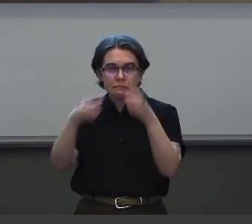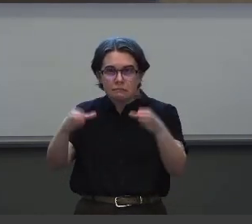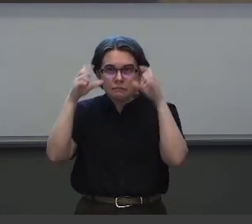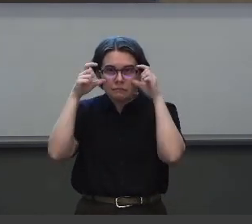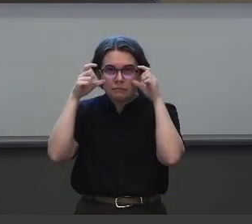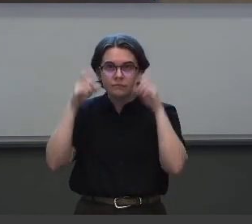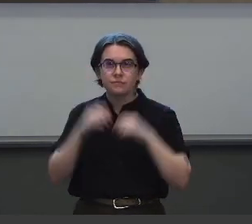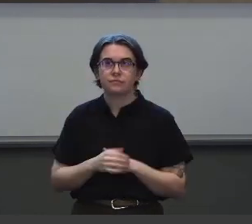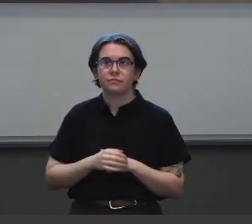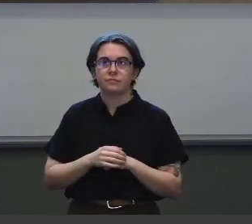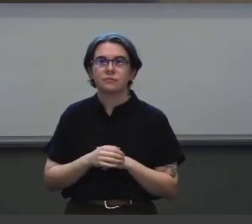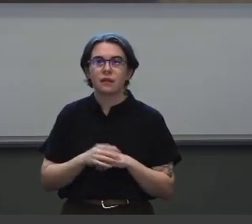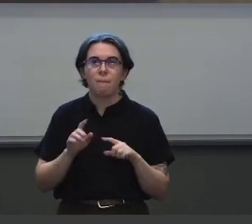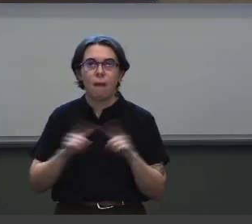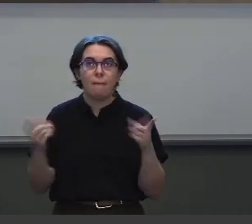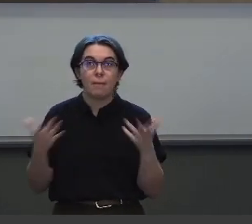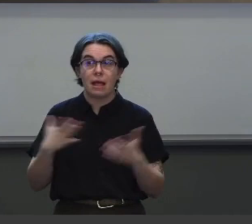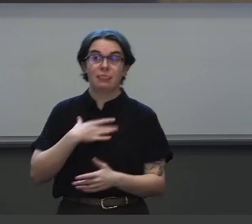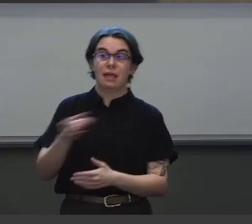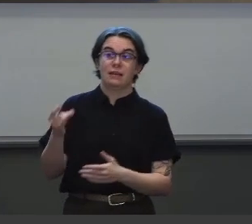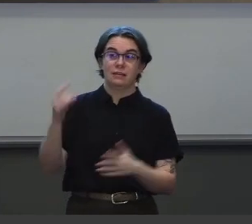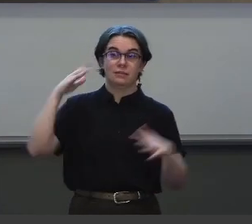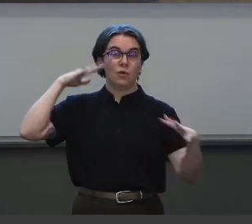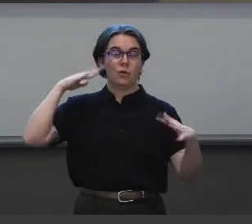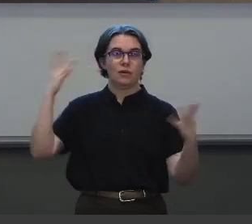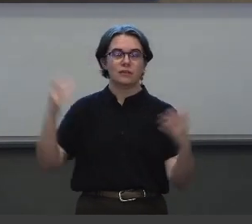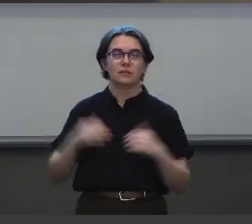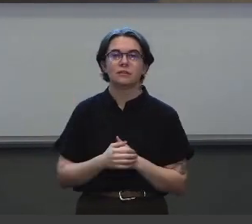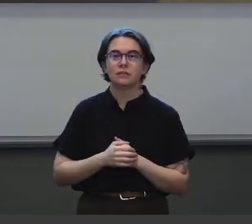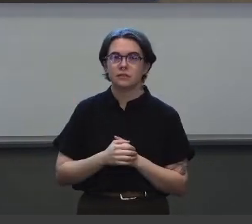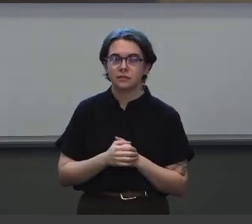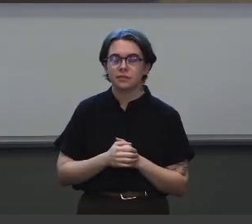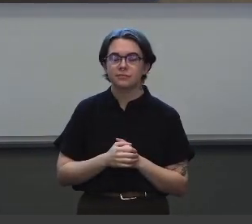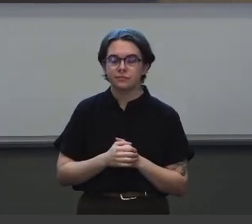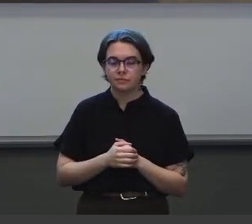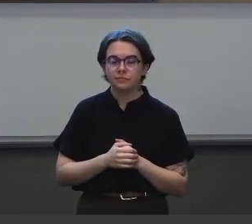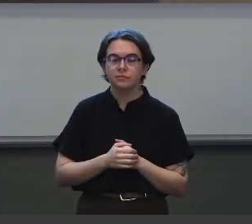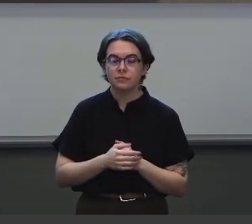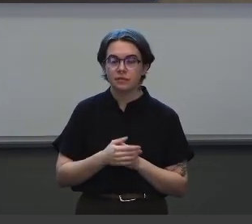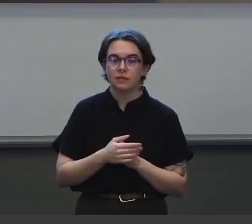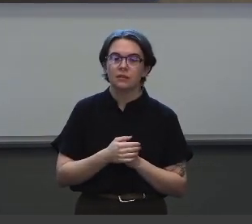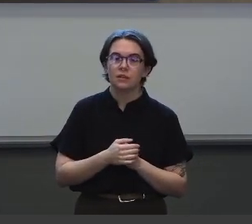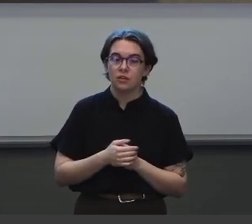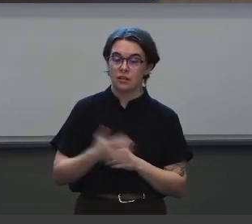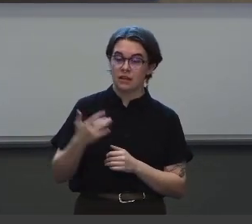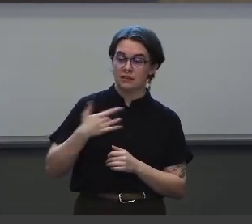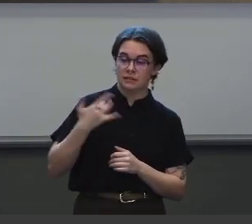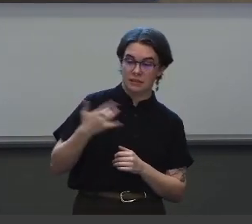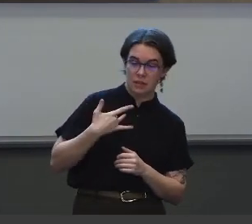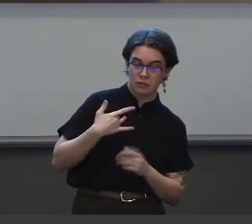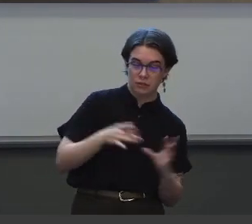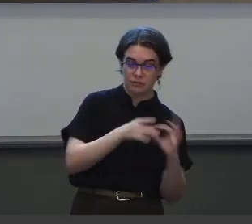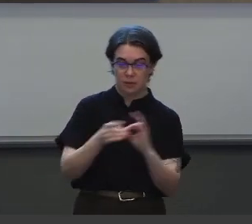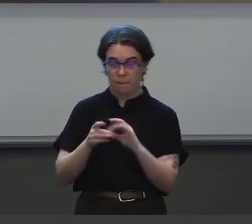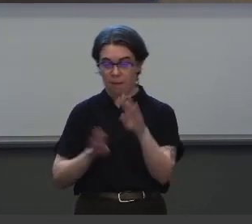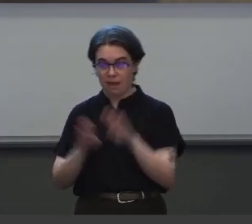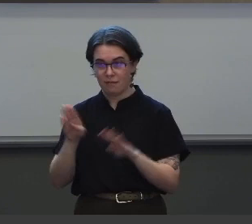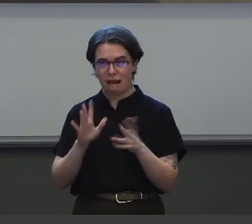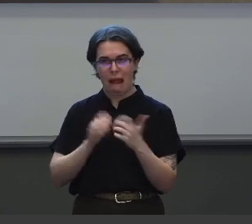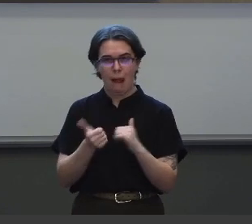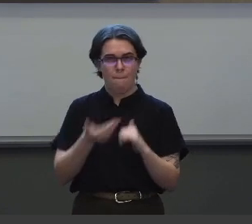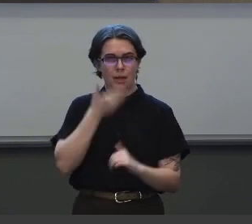That being said, to really understand these sensory behavior interactions, it would be helpful to first